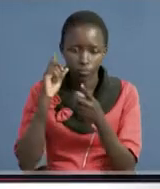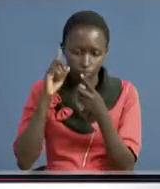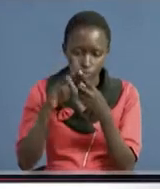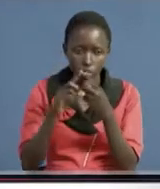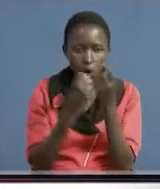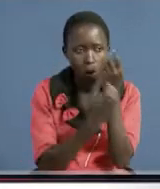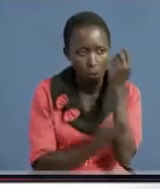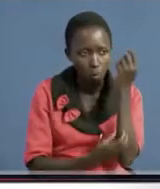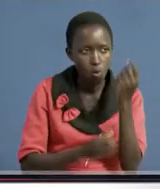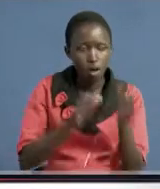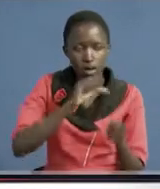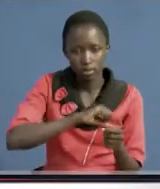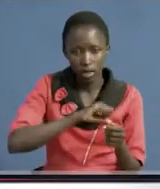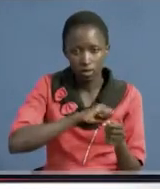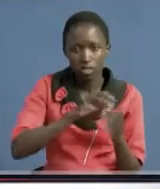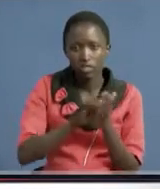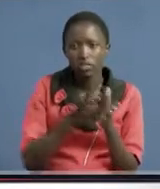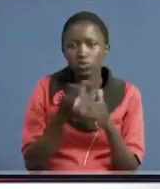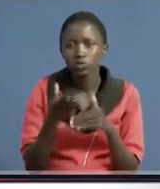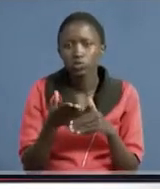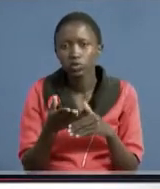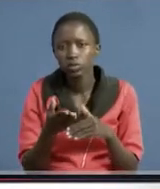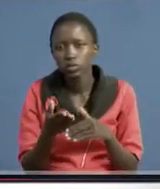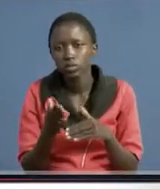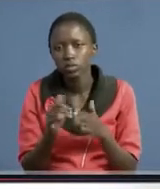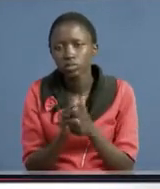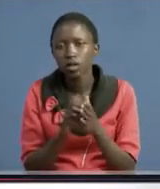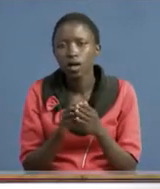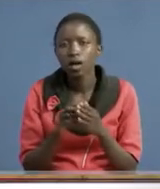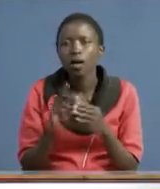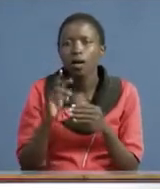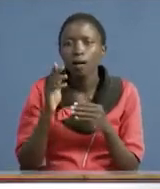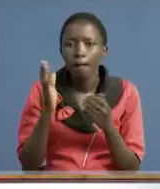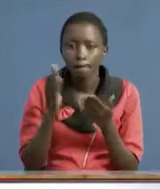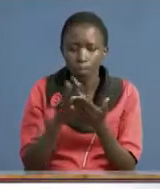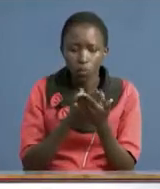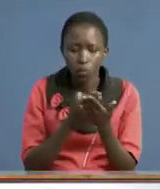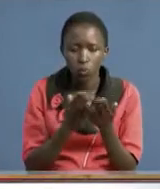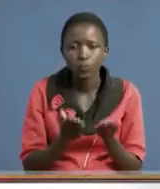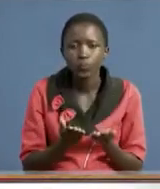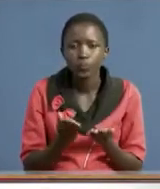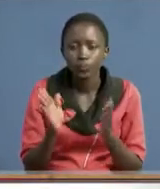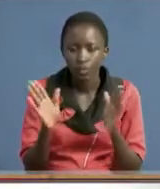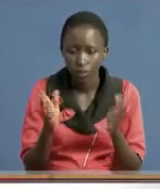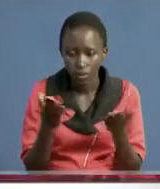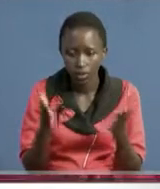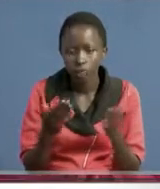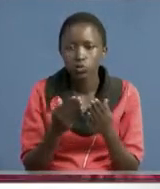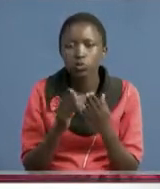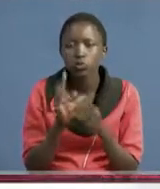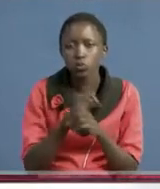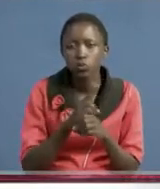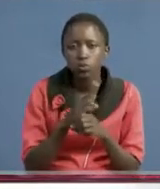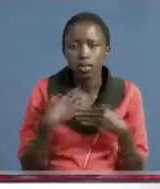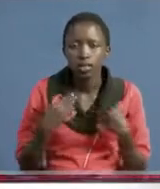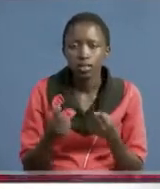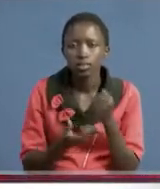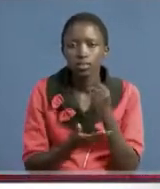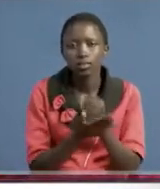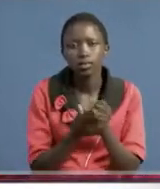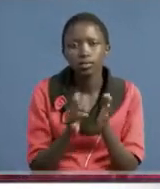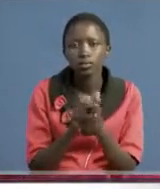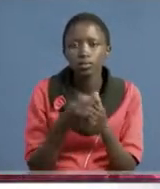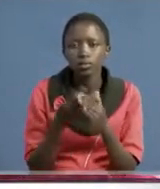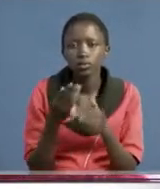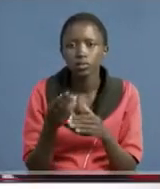and disadvantaged pregnant and breastfeeding women, the program encourages them to use maternal and child health services by assisting them with